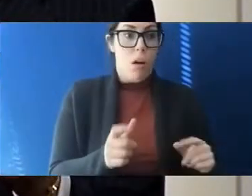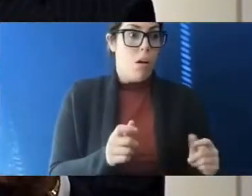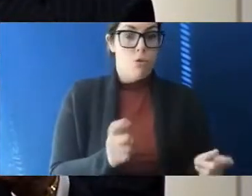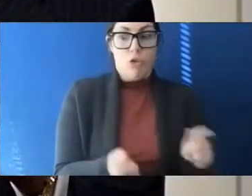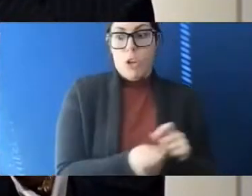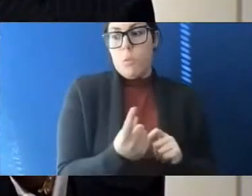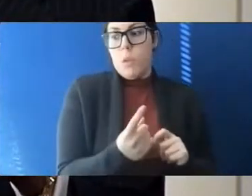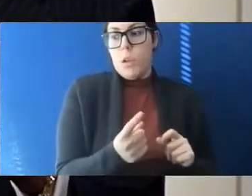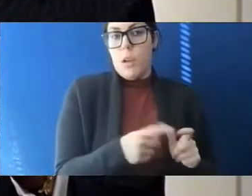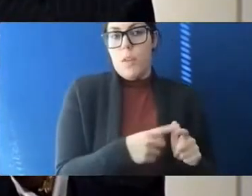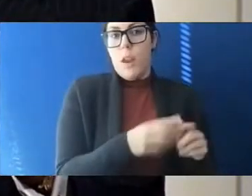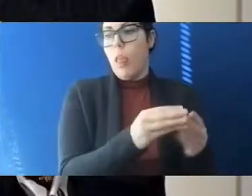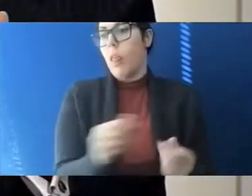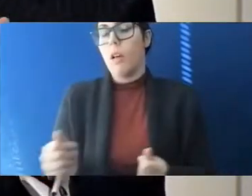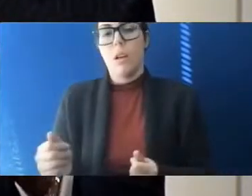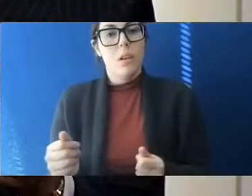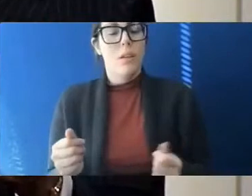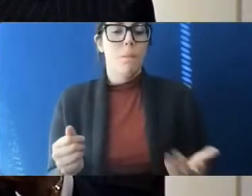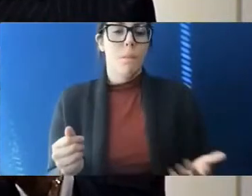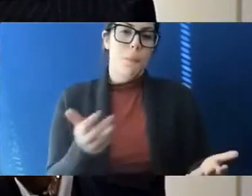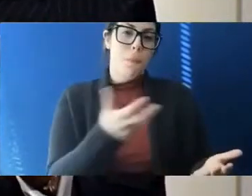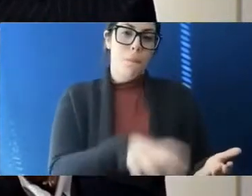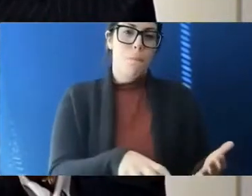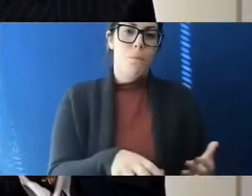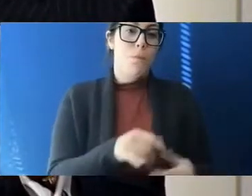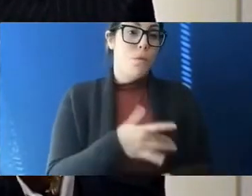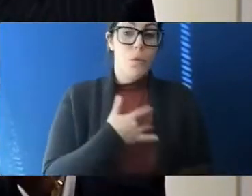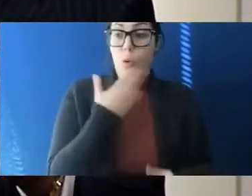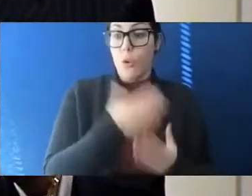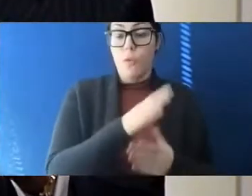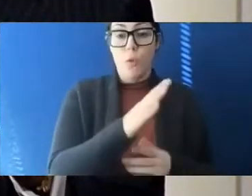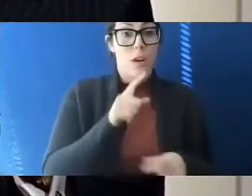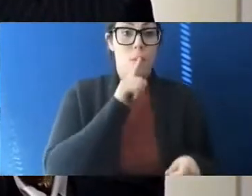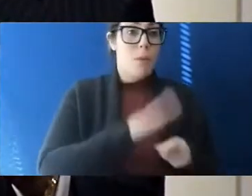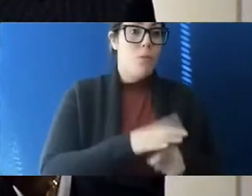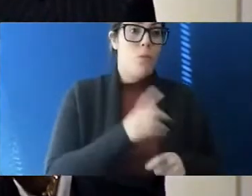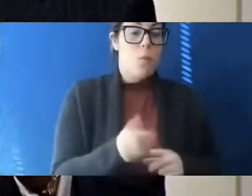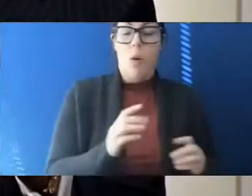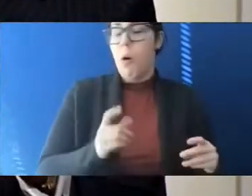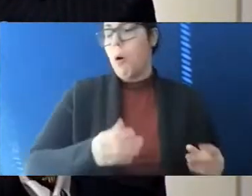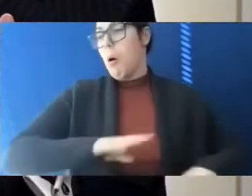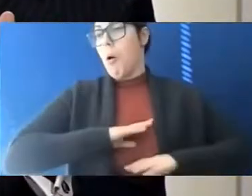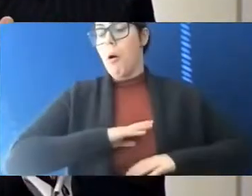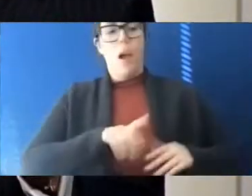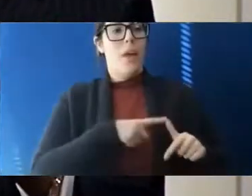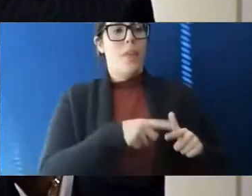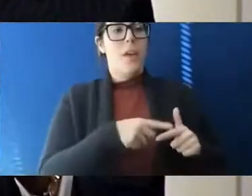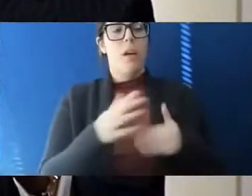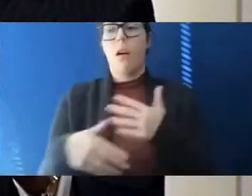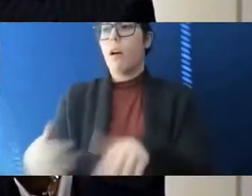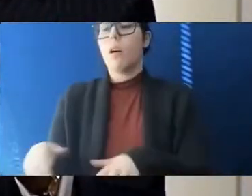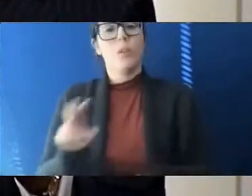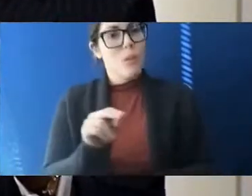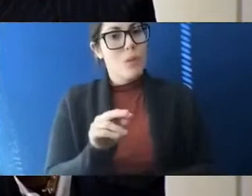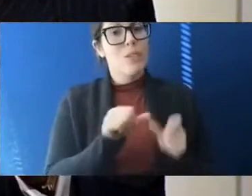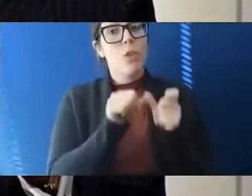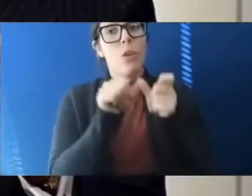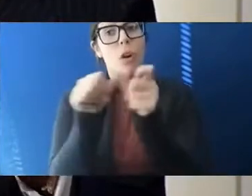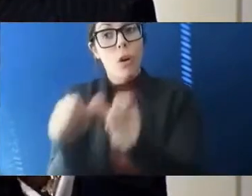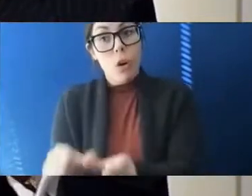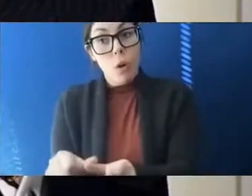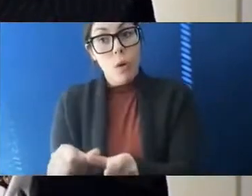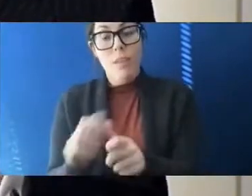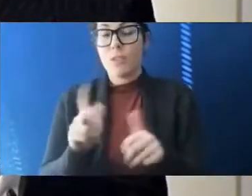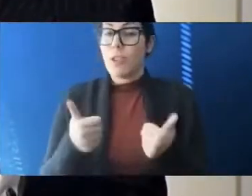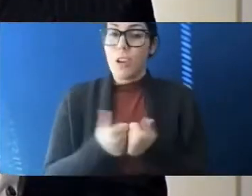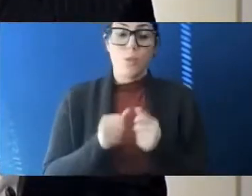somebody to feel good about their commitment for a minute, but to understand that these are ongoing challenges,